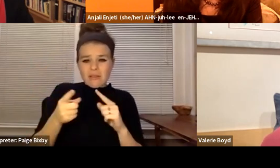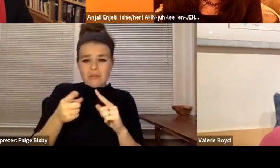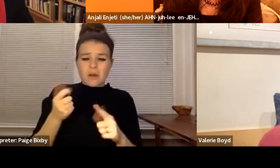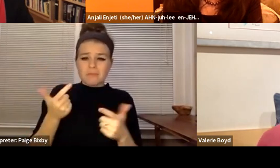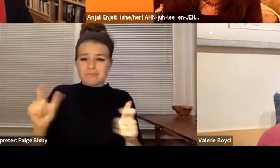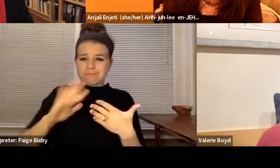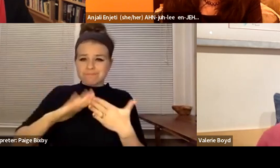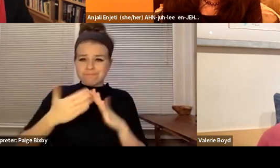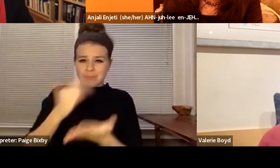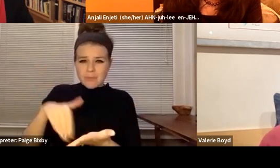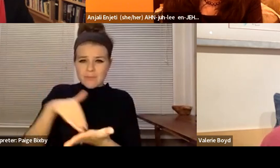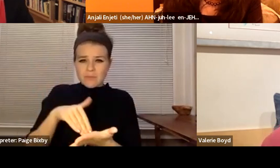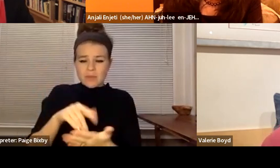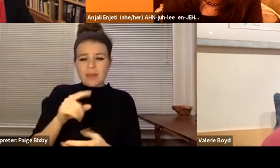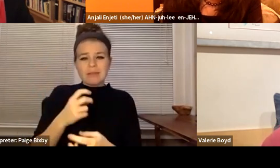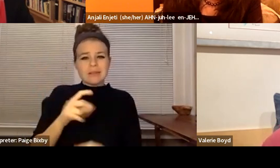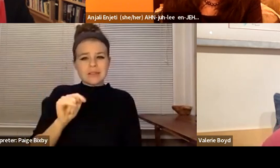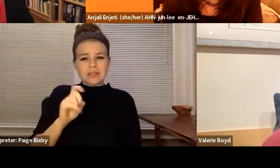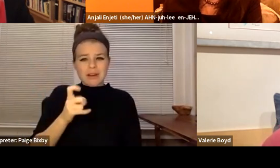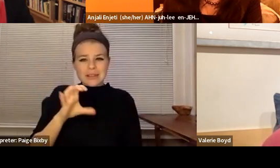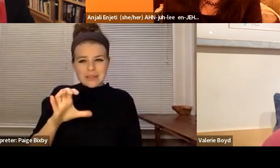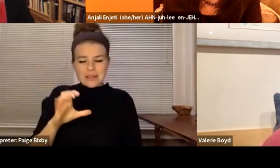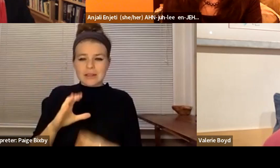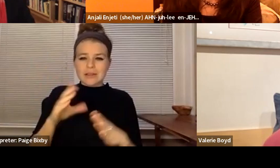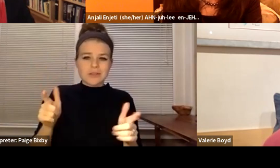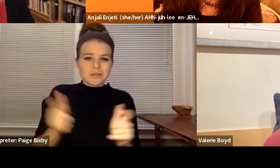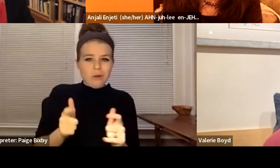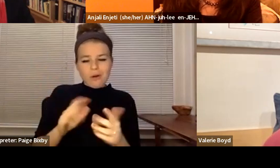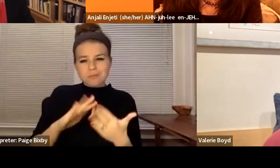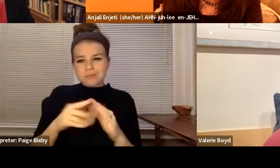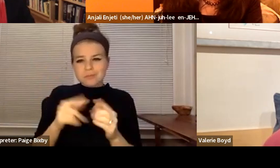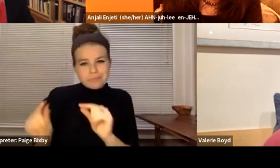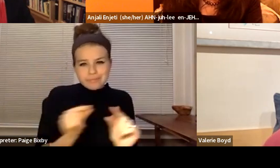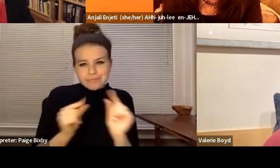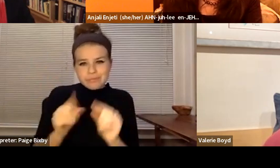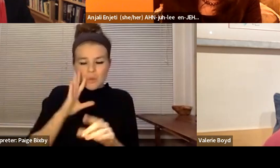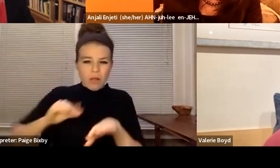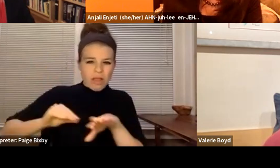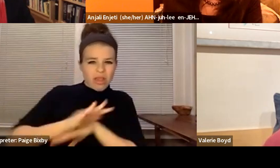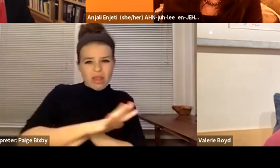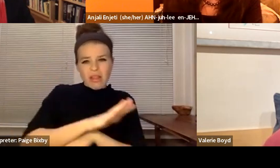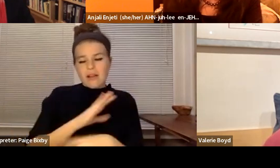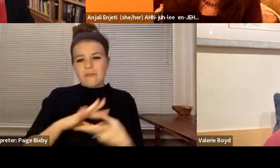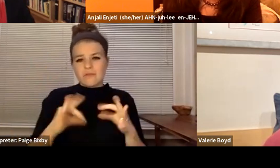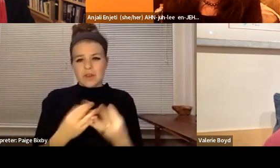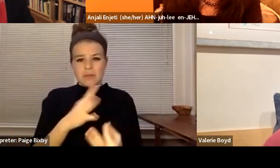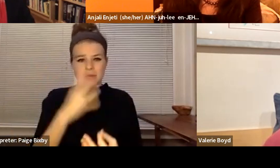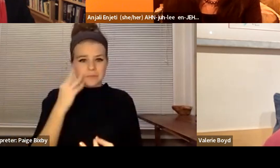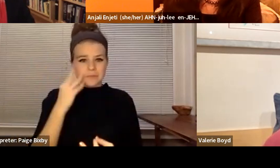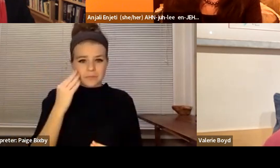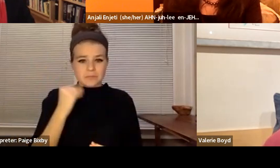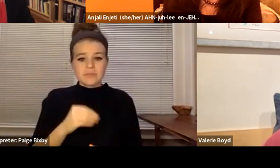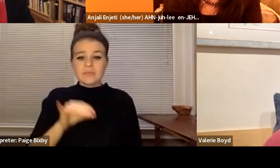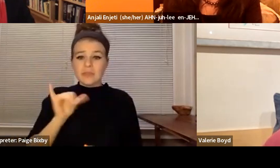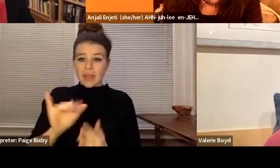center, and the toxic small town gossip that can shape a family's narrative. The novel was as a Southern novel can